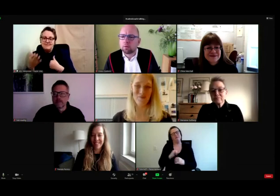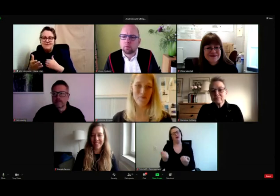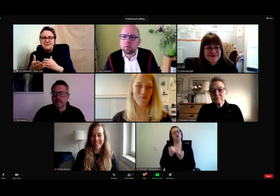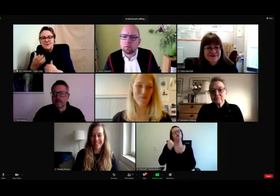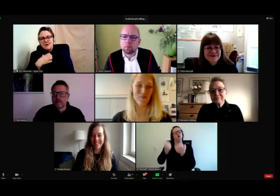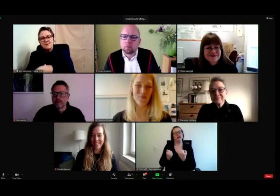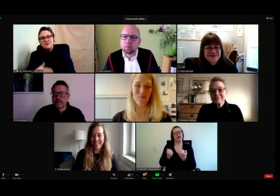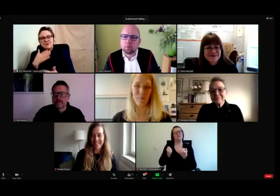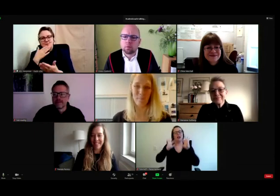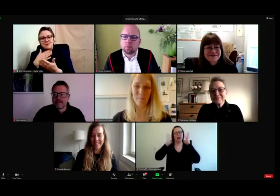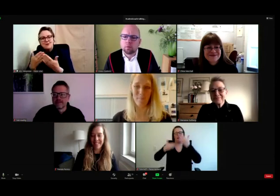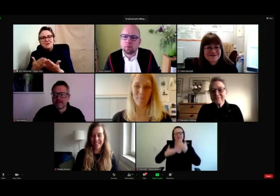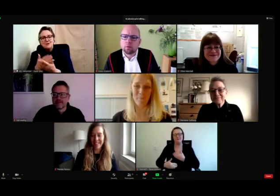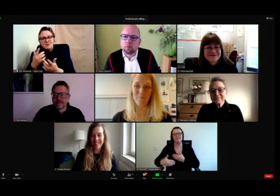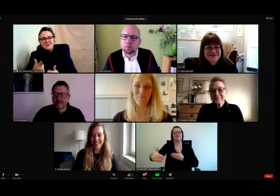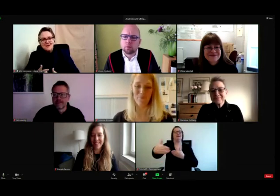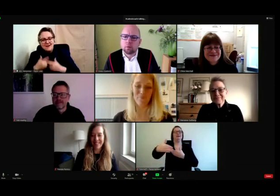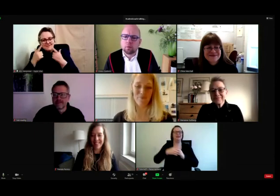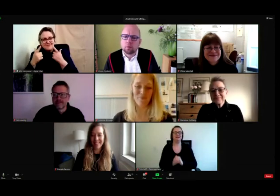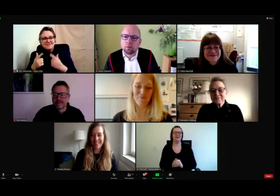to meet you, by the way.